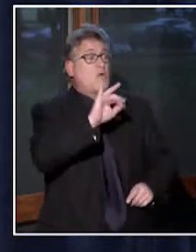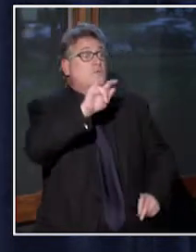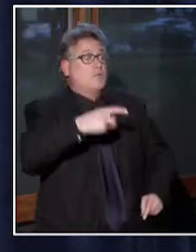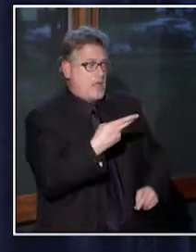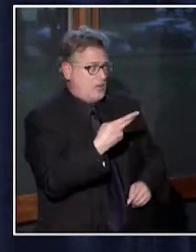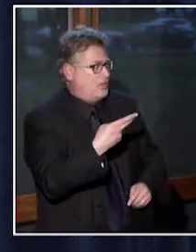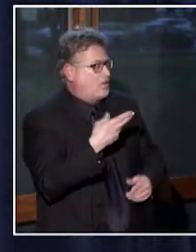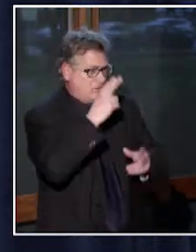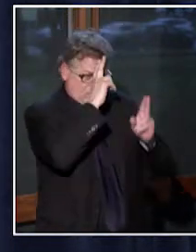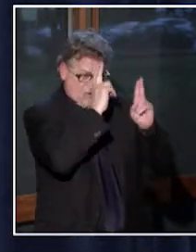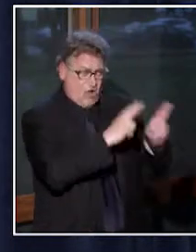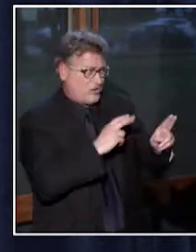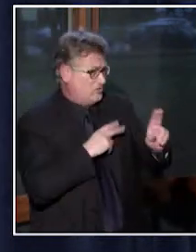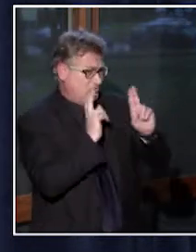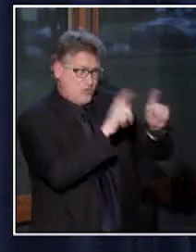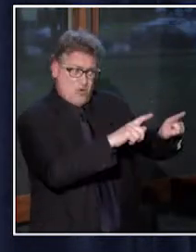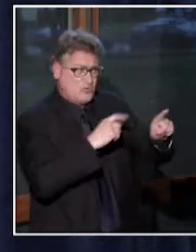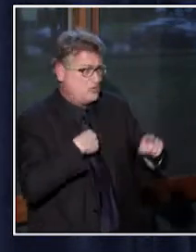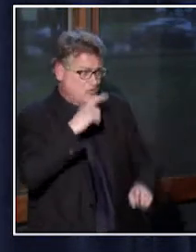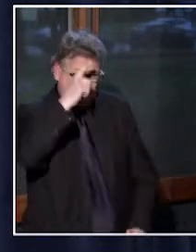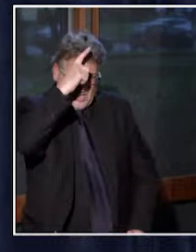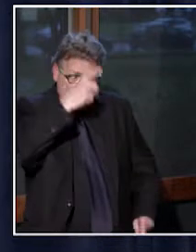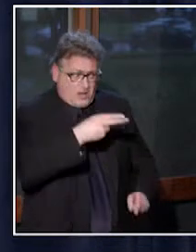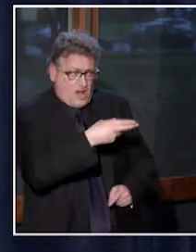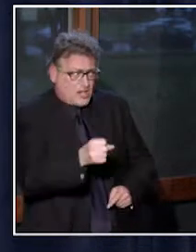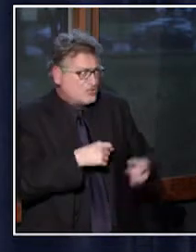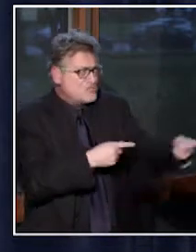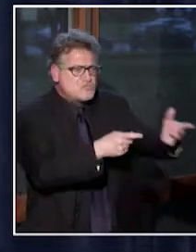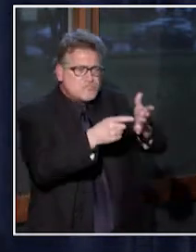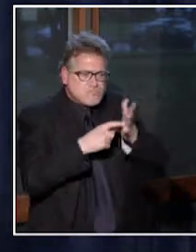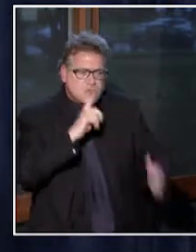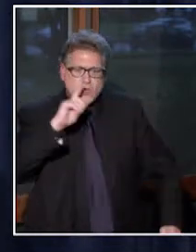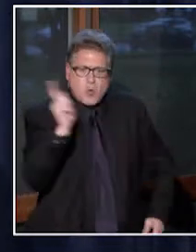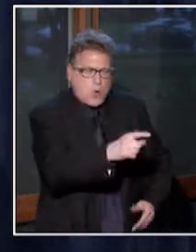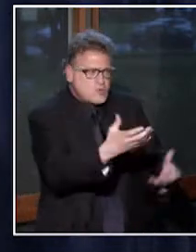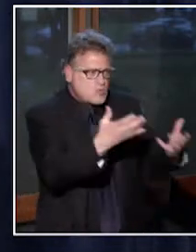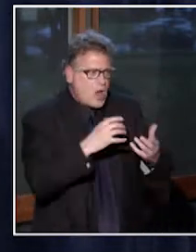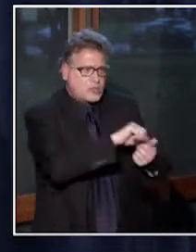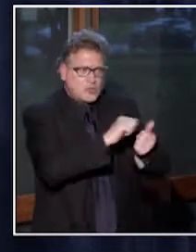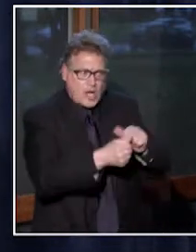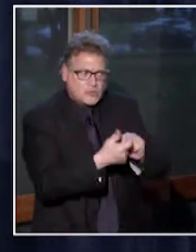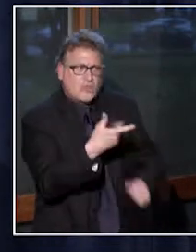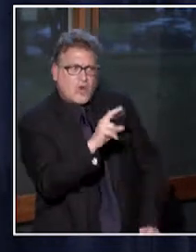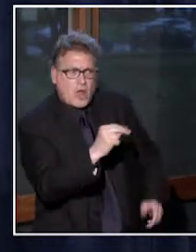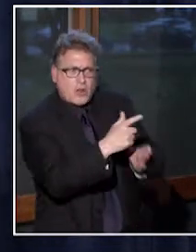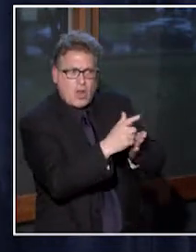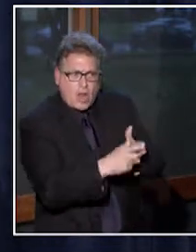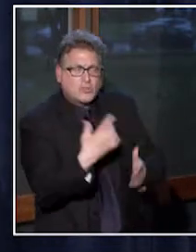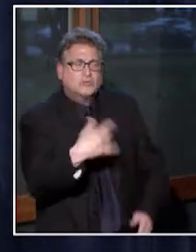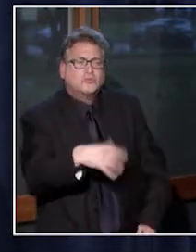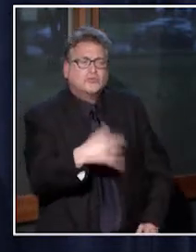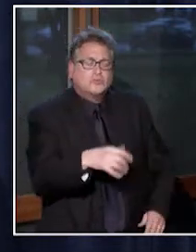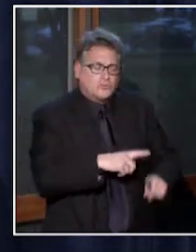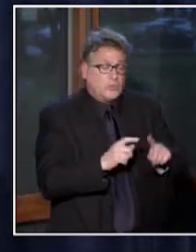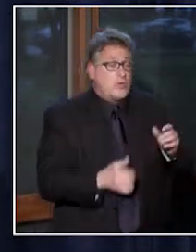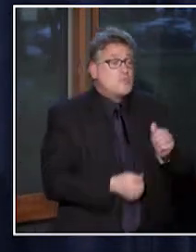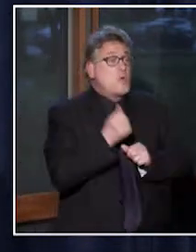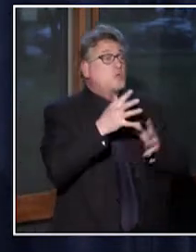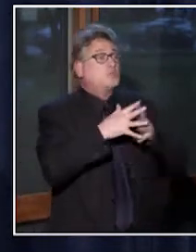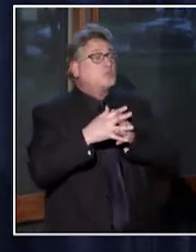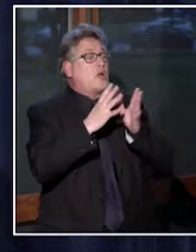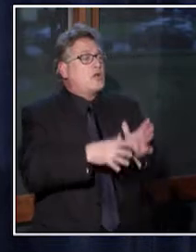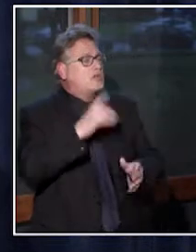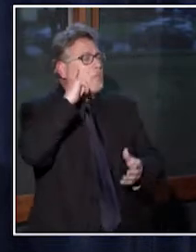you and your peers at Lincoln High School as you demanded change on that front. Most Americans believe that